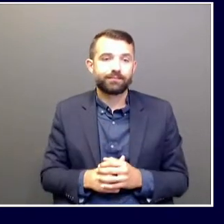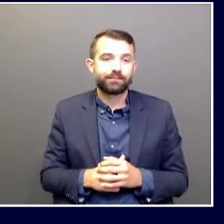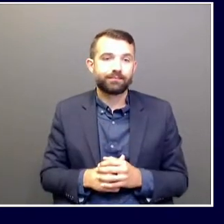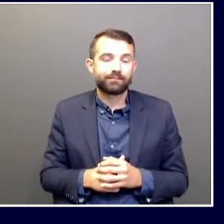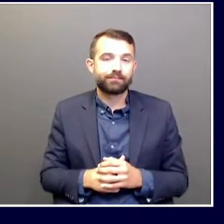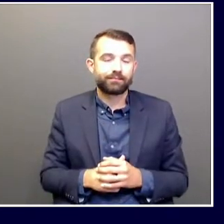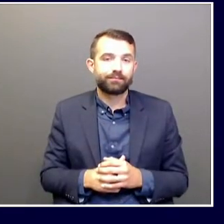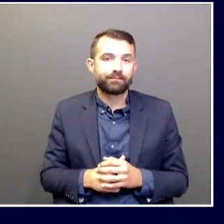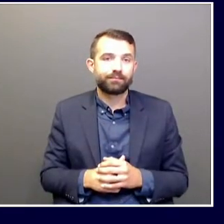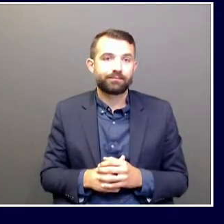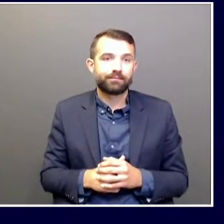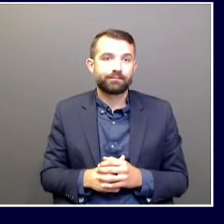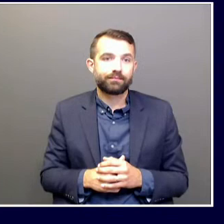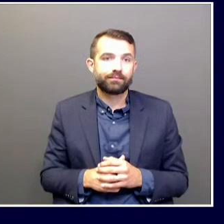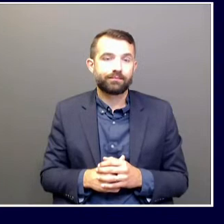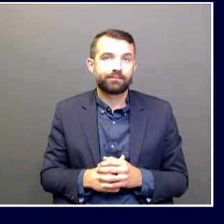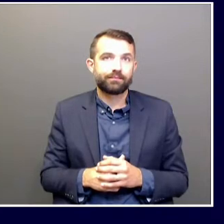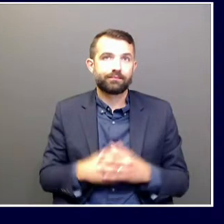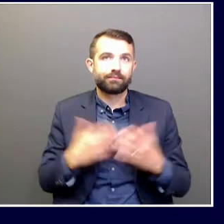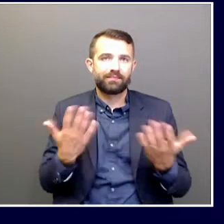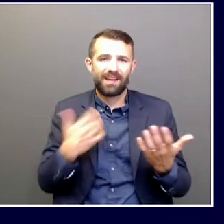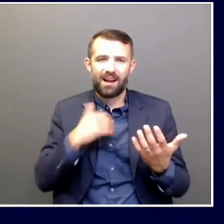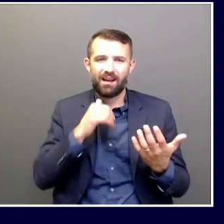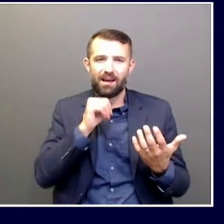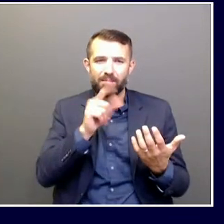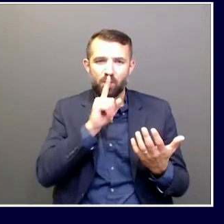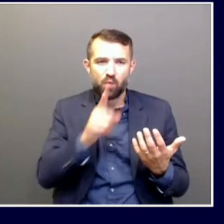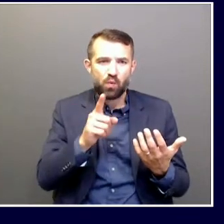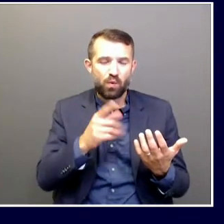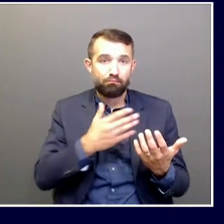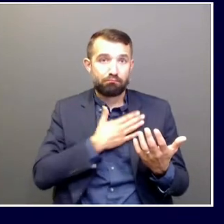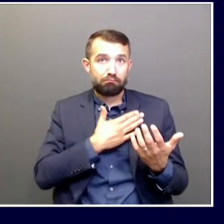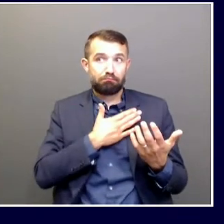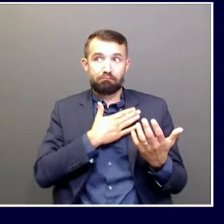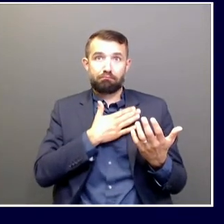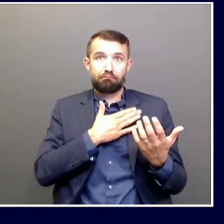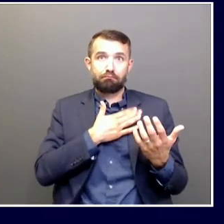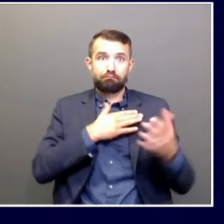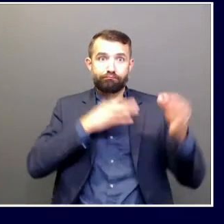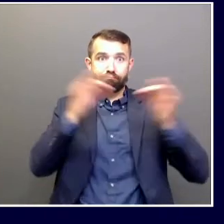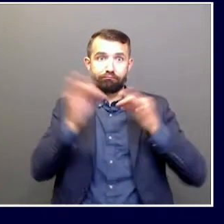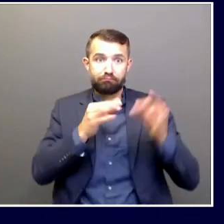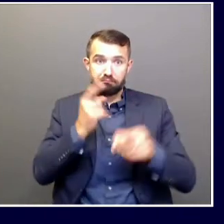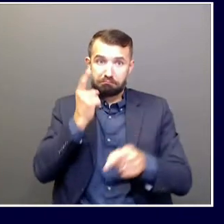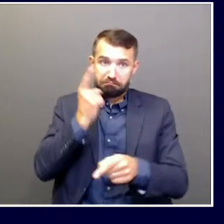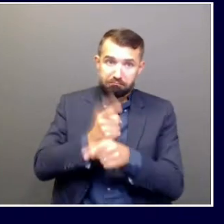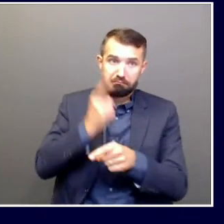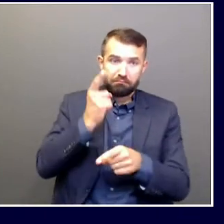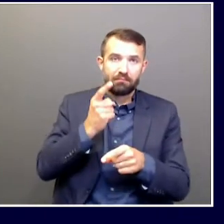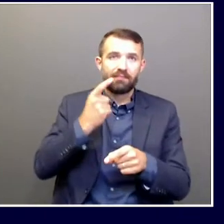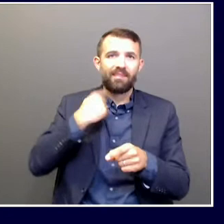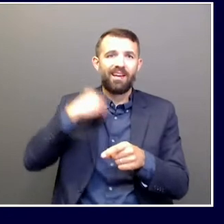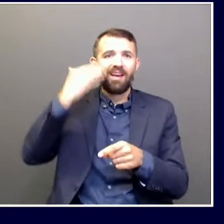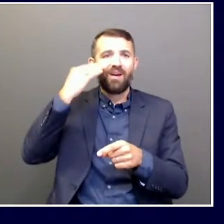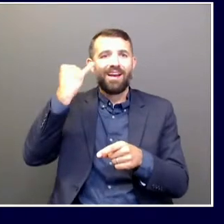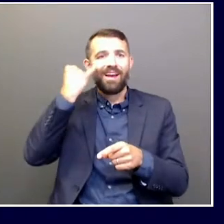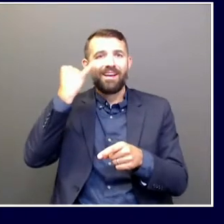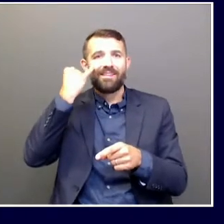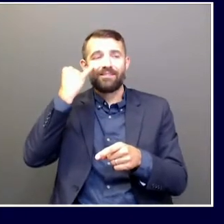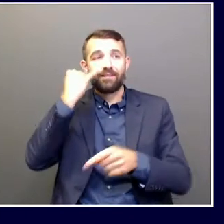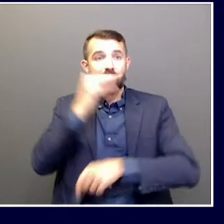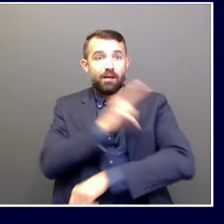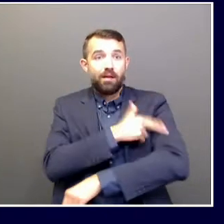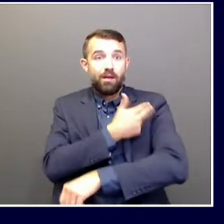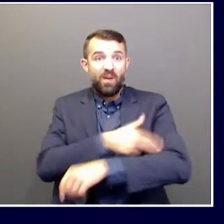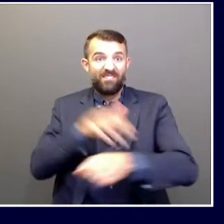not sure if the term is correct, but field hospitals, I believe is what we called them previously, and I would wonder if that's being